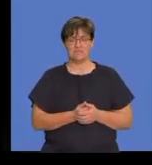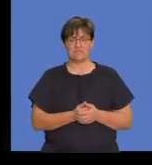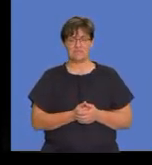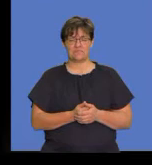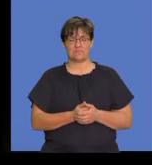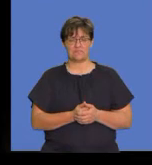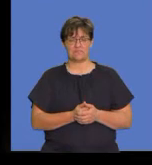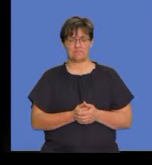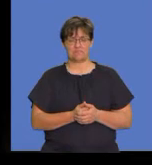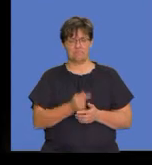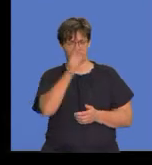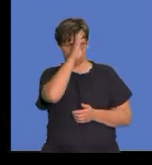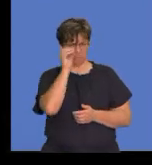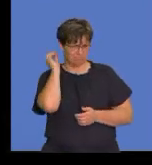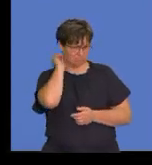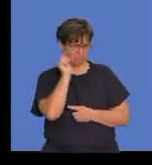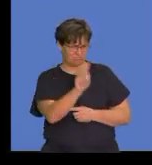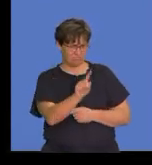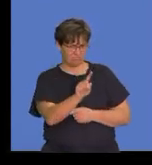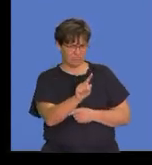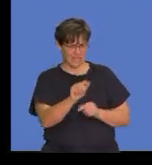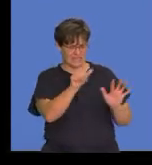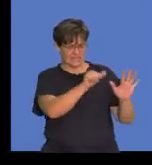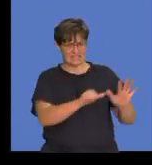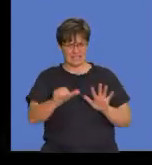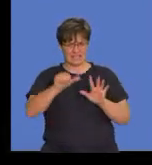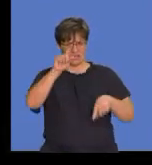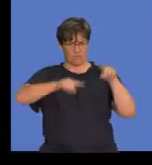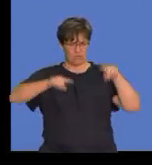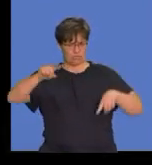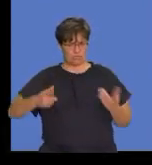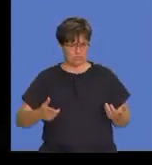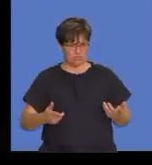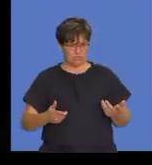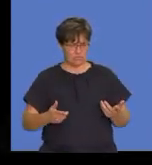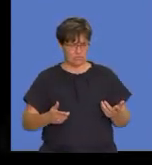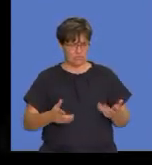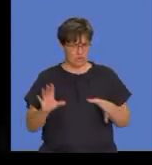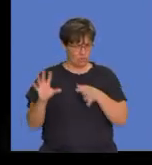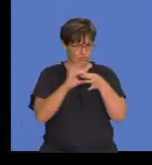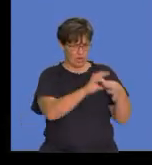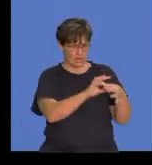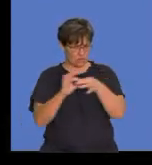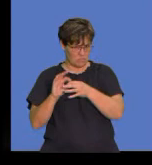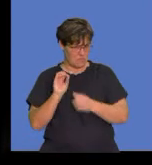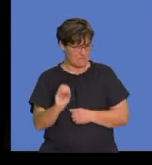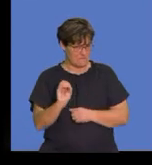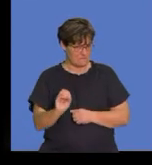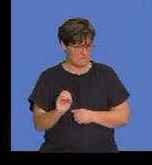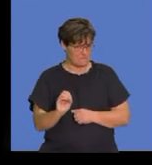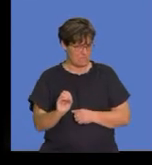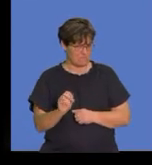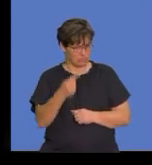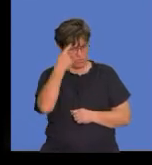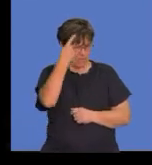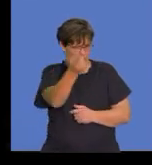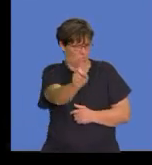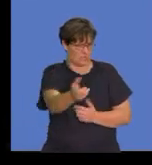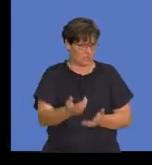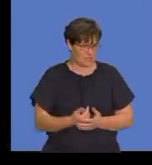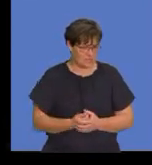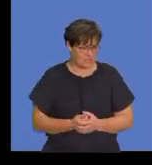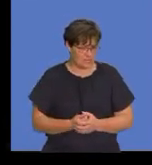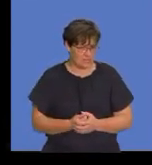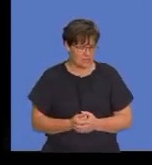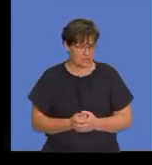there. Now, what do you notice about the six ratios? Are there any relationships between them?